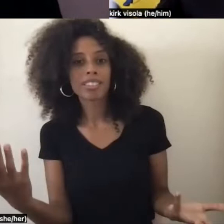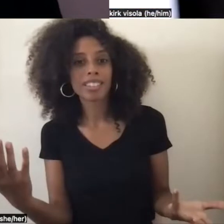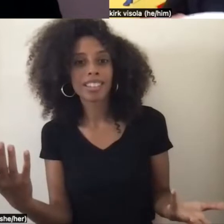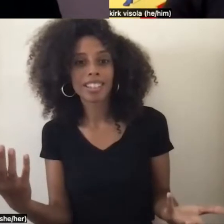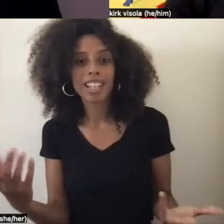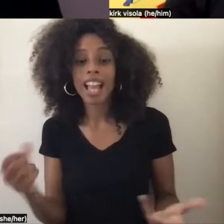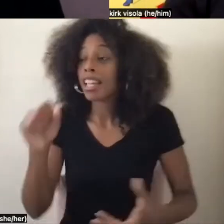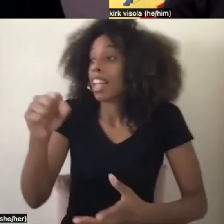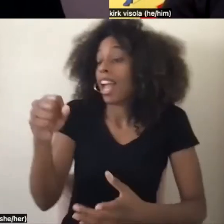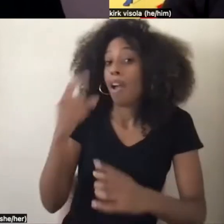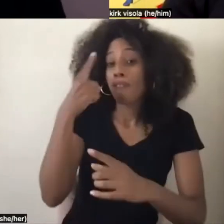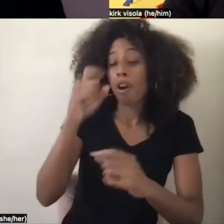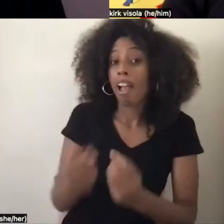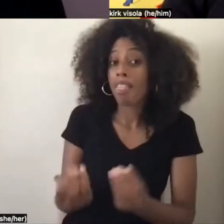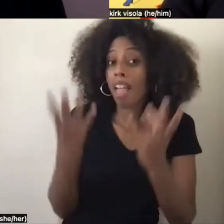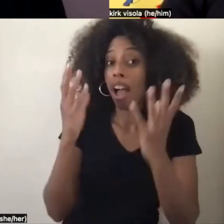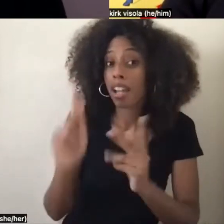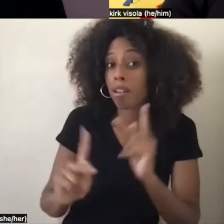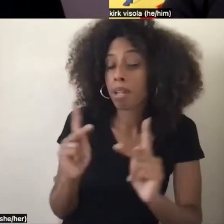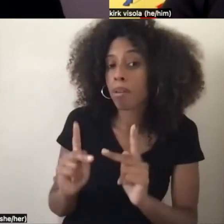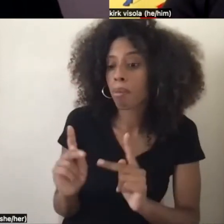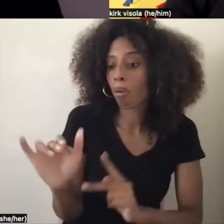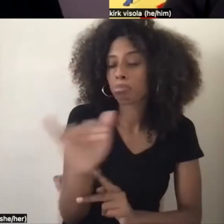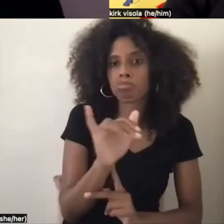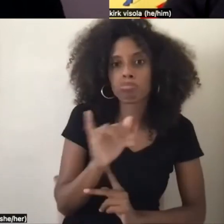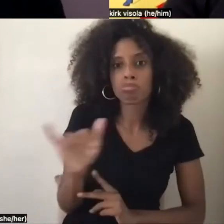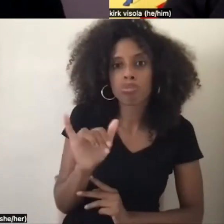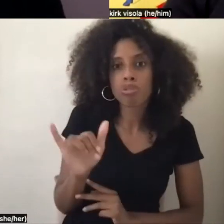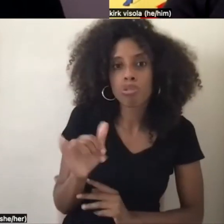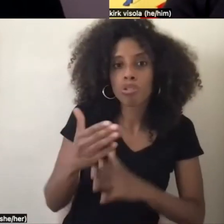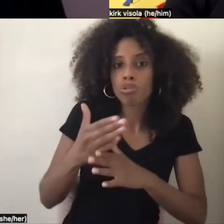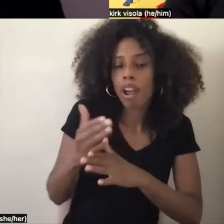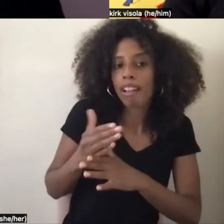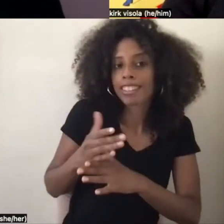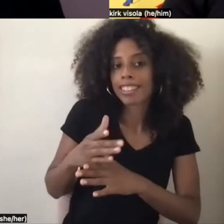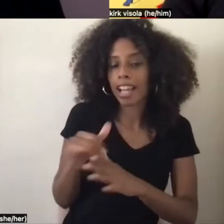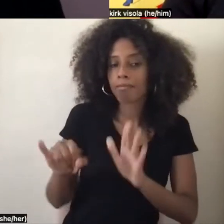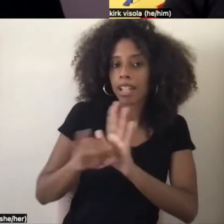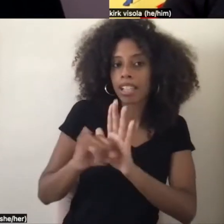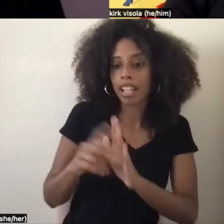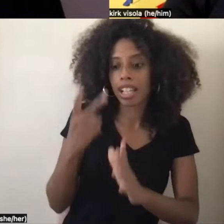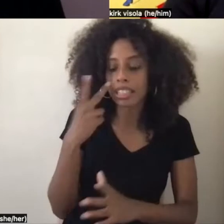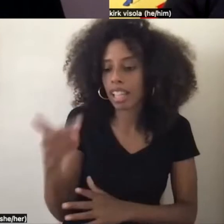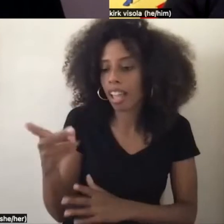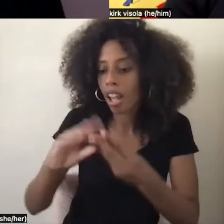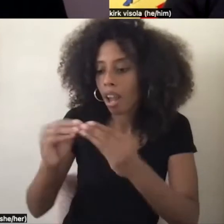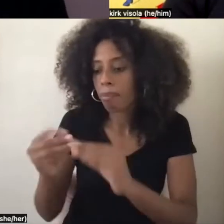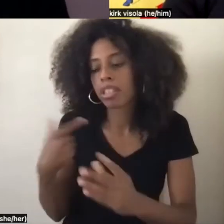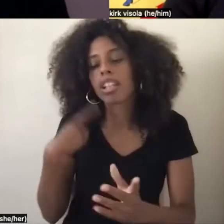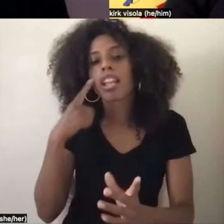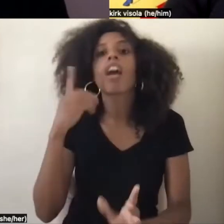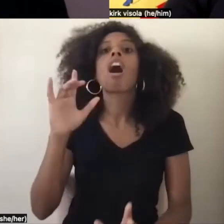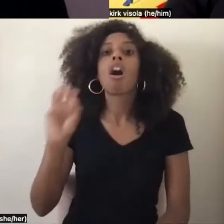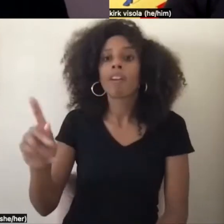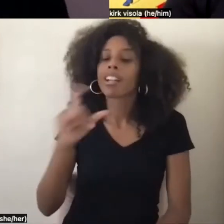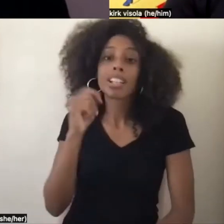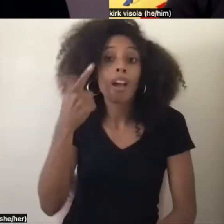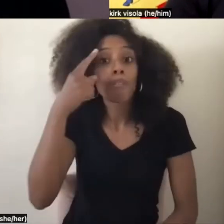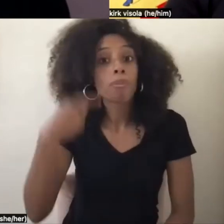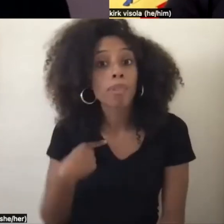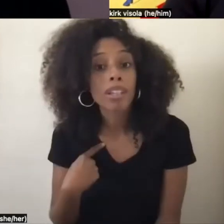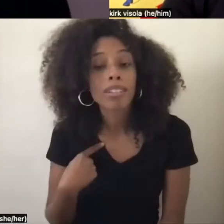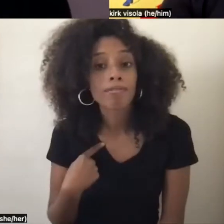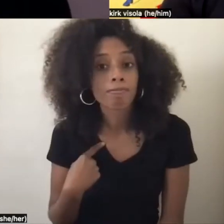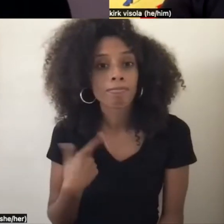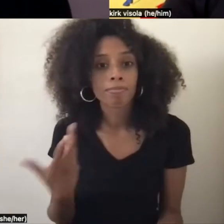of people who share our identities, they may see those numbers and immediately think, oh, then that feels not for me. Like, that's not for me at all. What